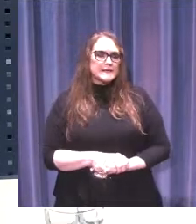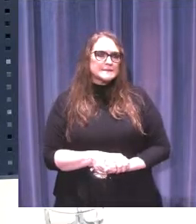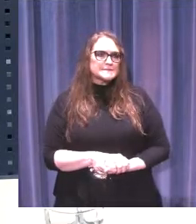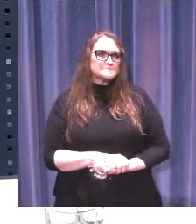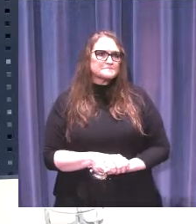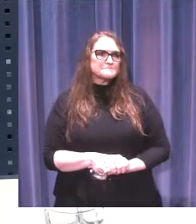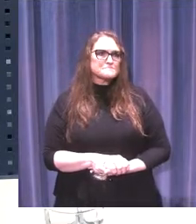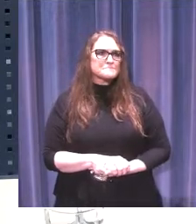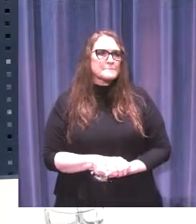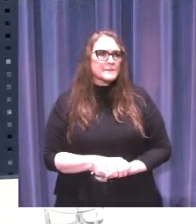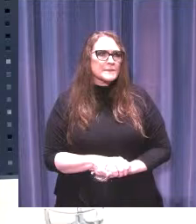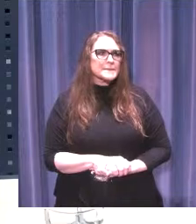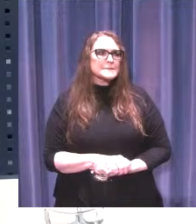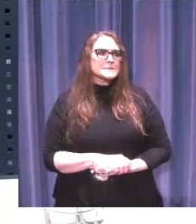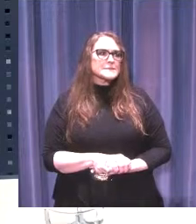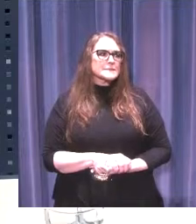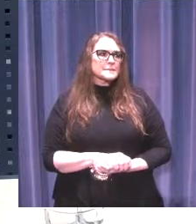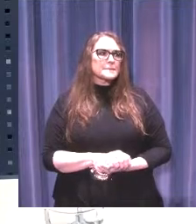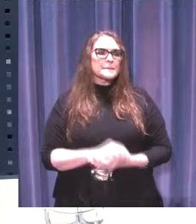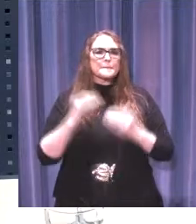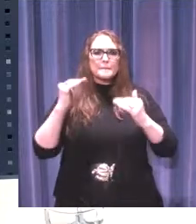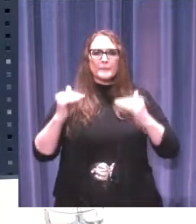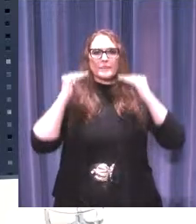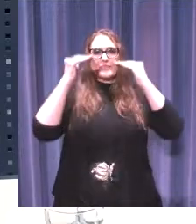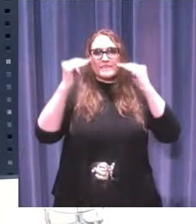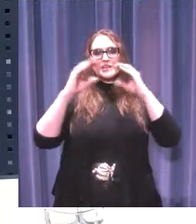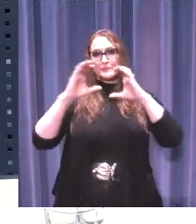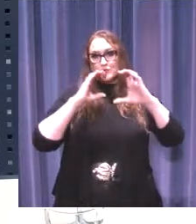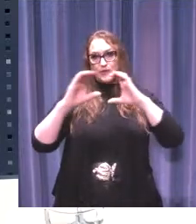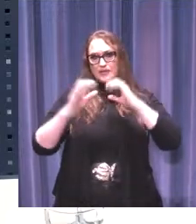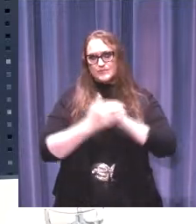and enhancing communication